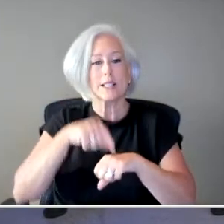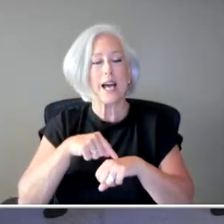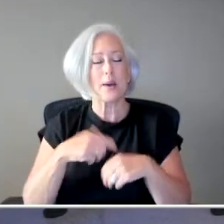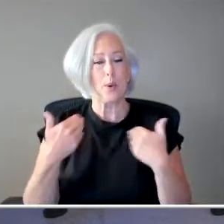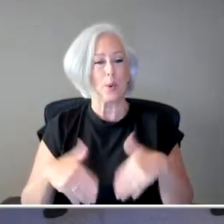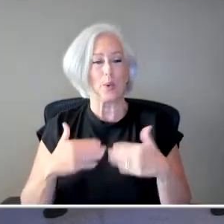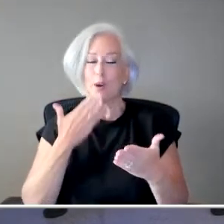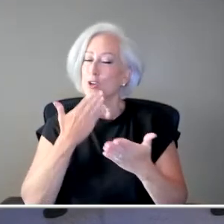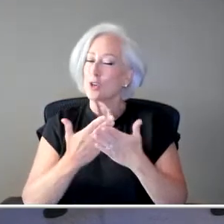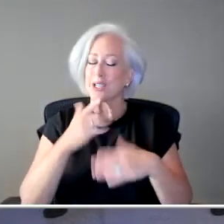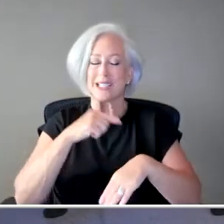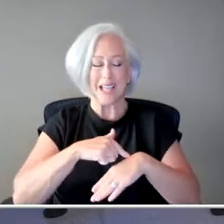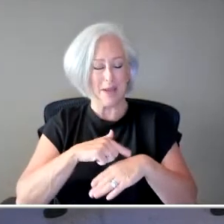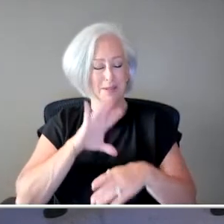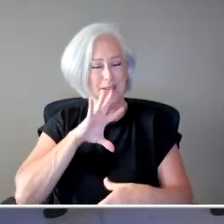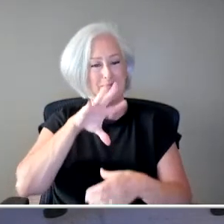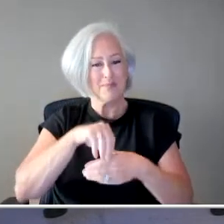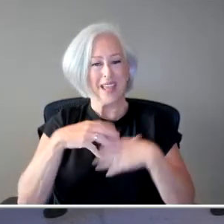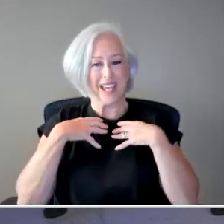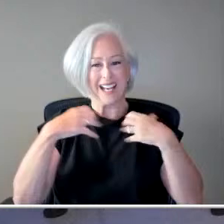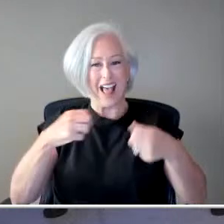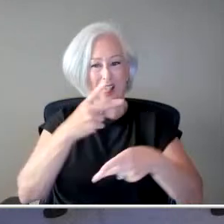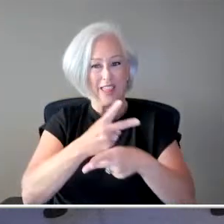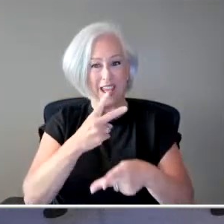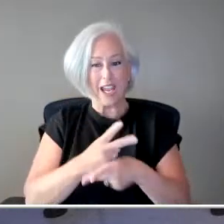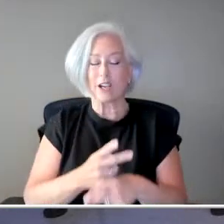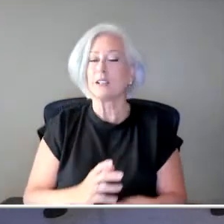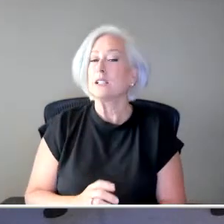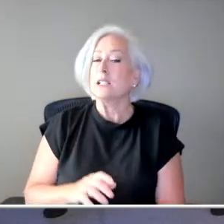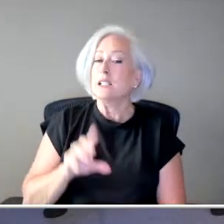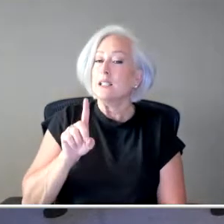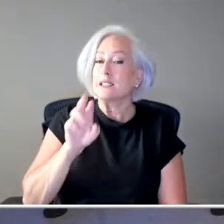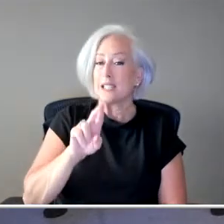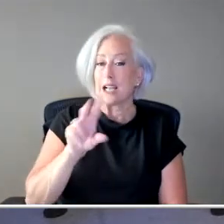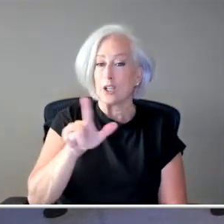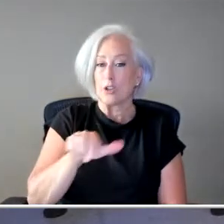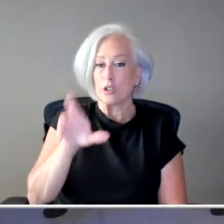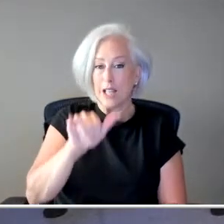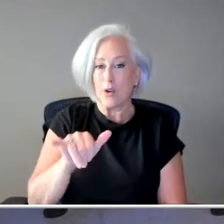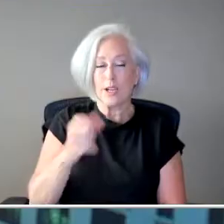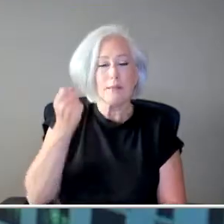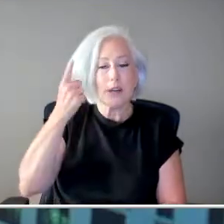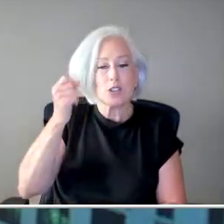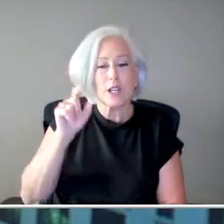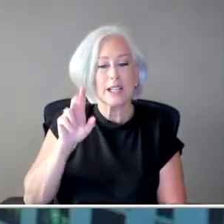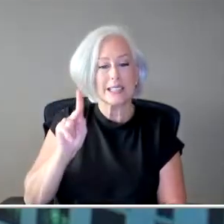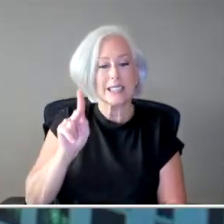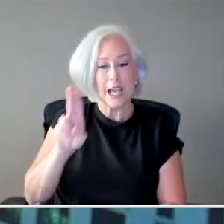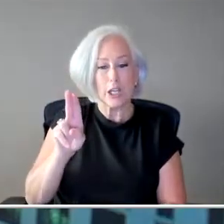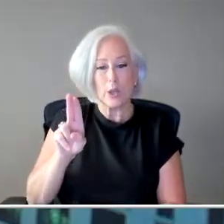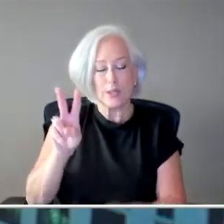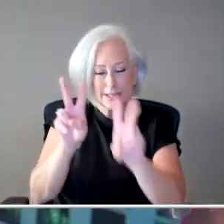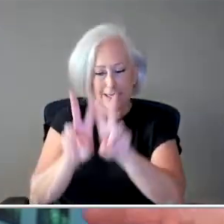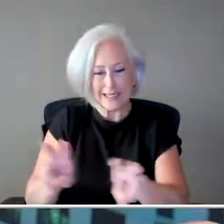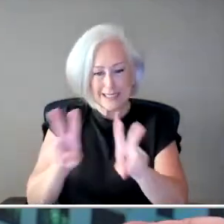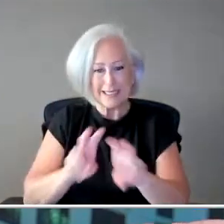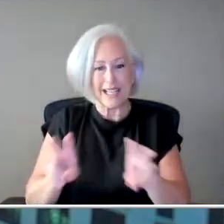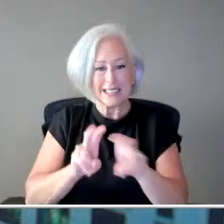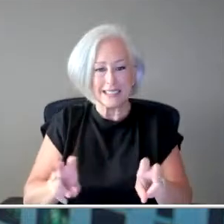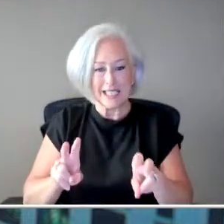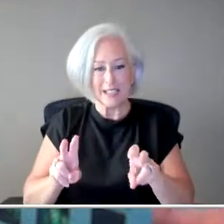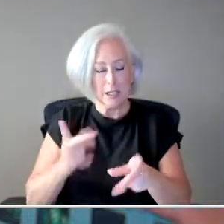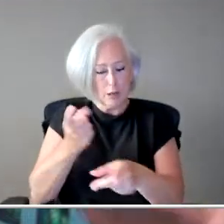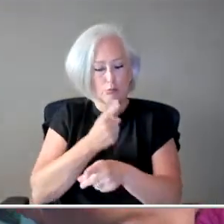Lowry, I understand the health system is reassessing ergonomics. What else might change? Yeah, sure. I think we don't always do a great job of explaining how